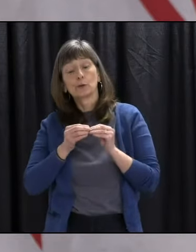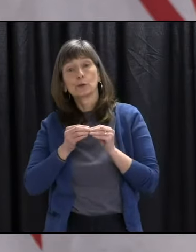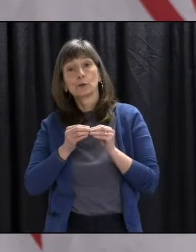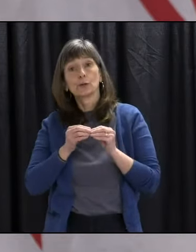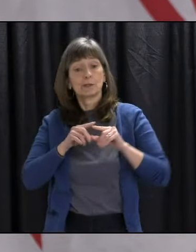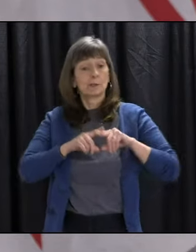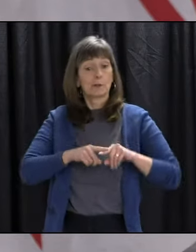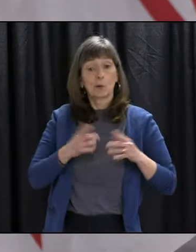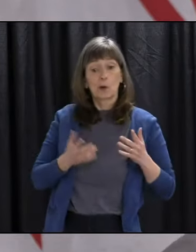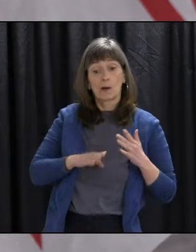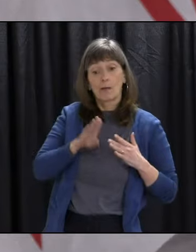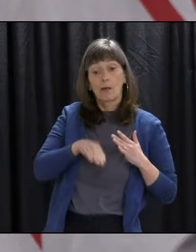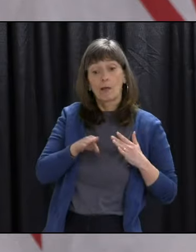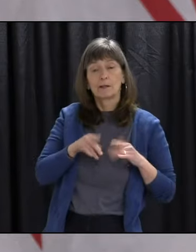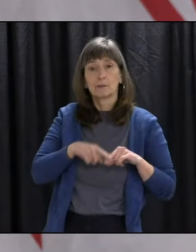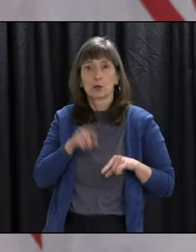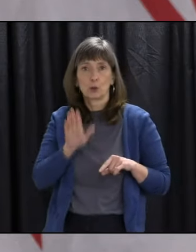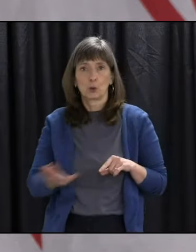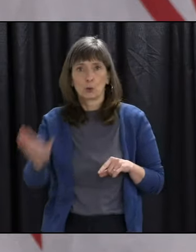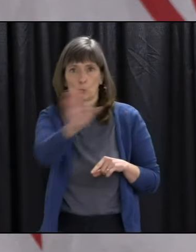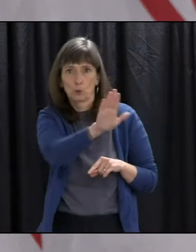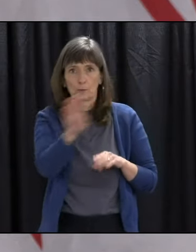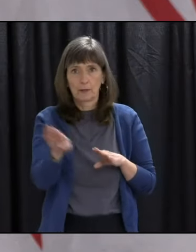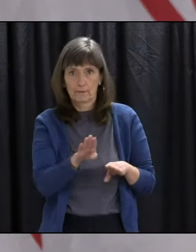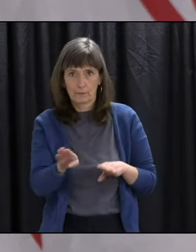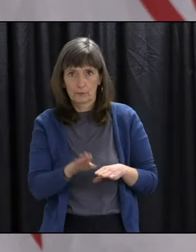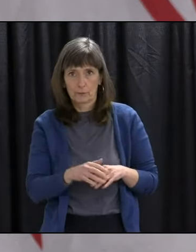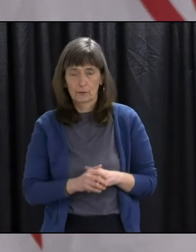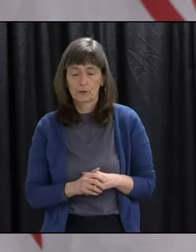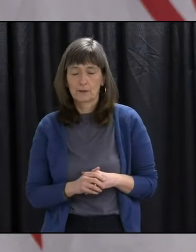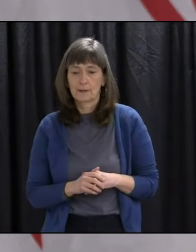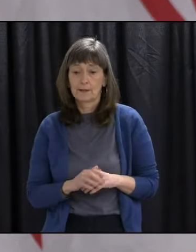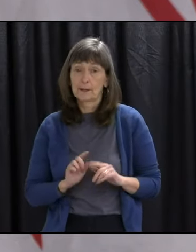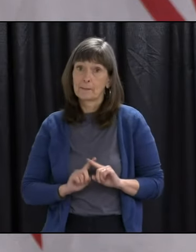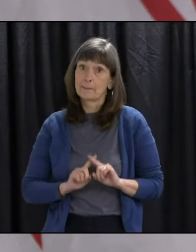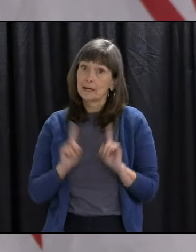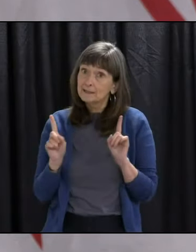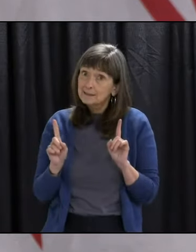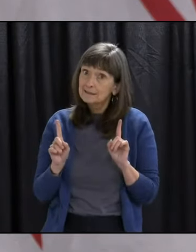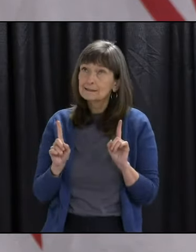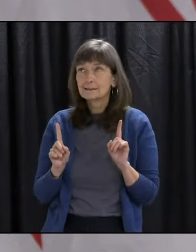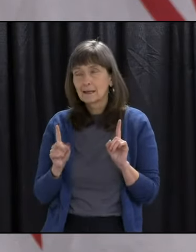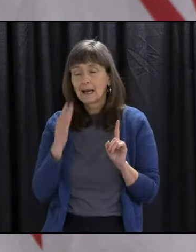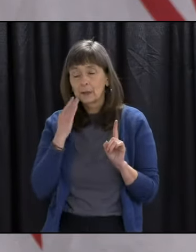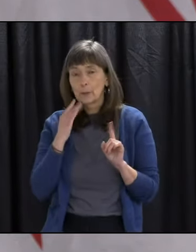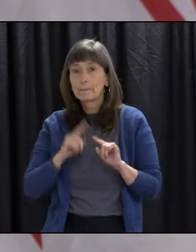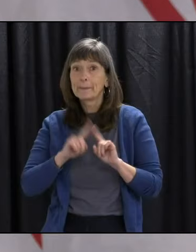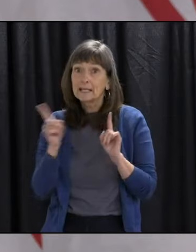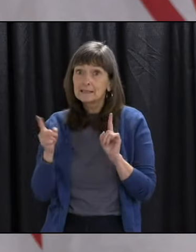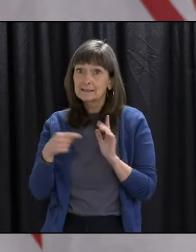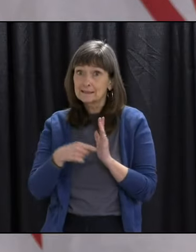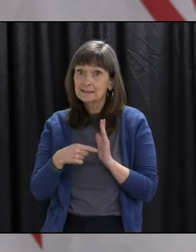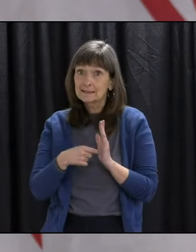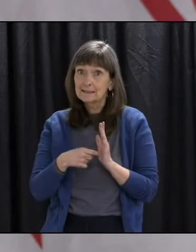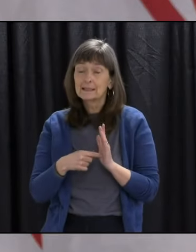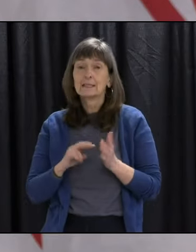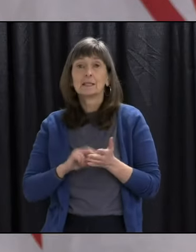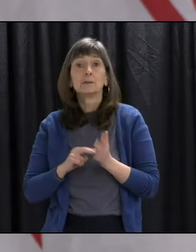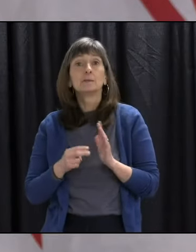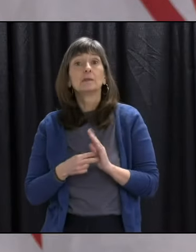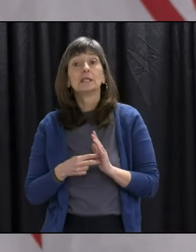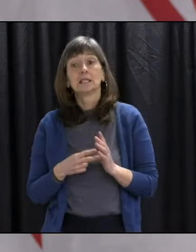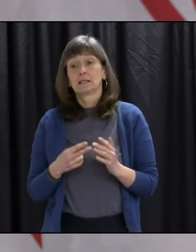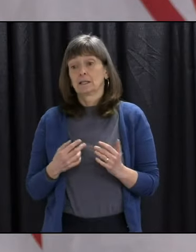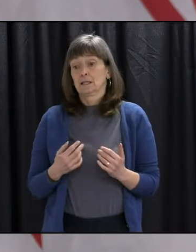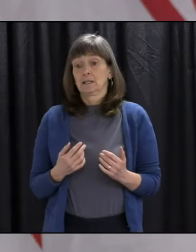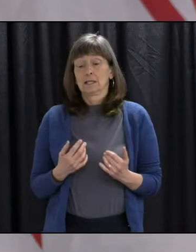actions. But, and yes, there is a but, that does not mean in any way, shape,